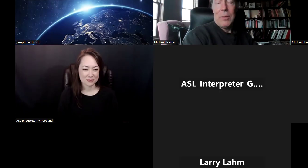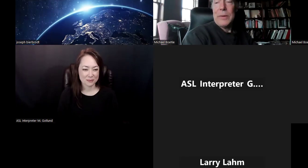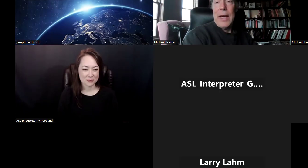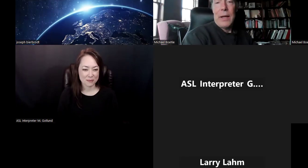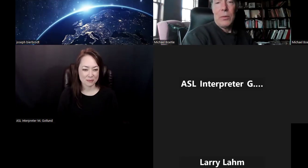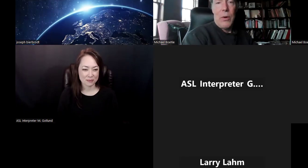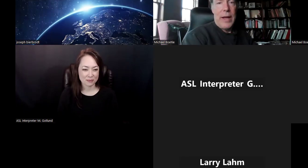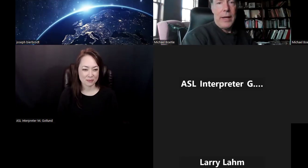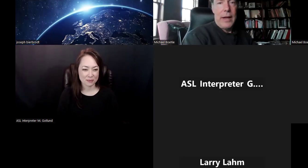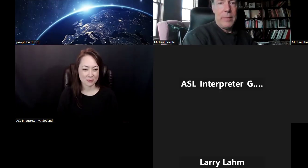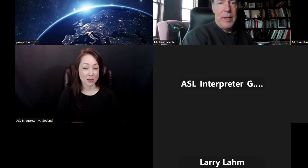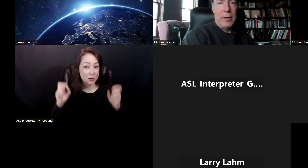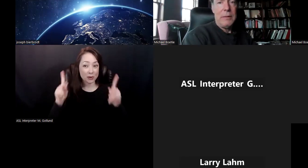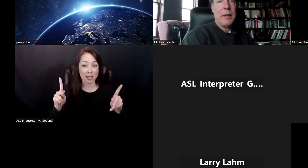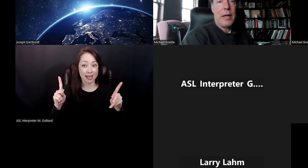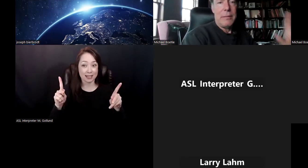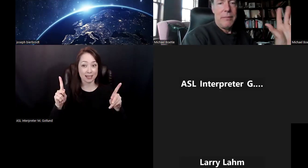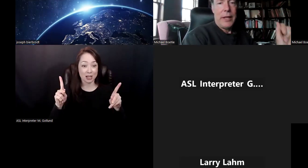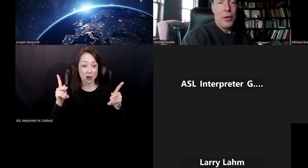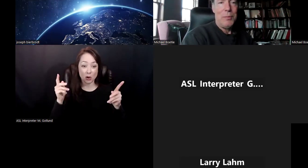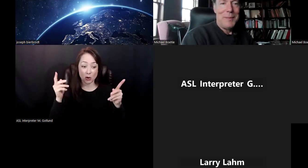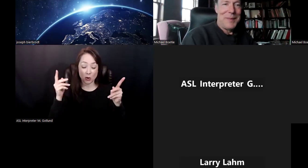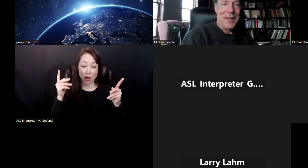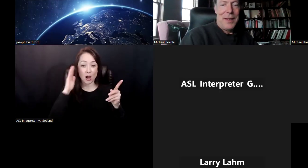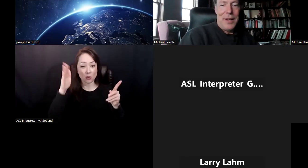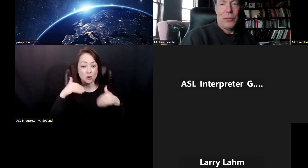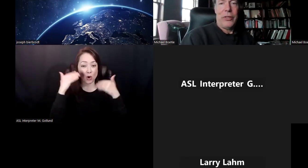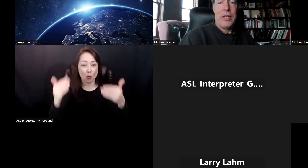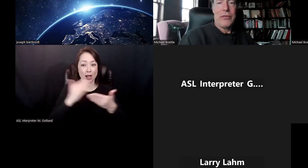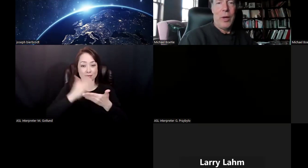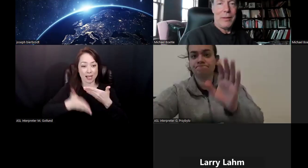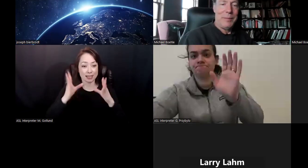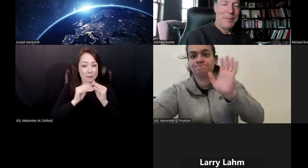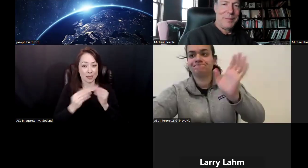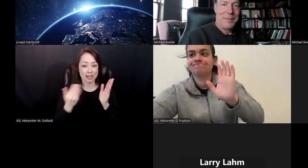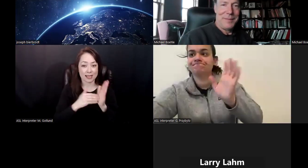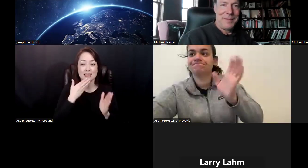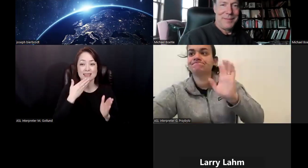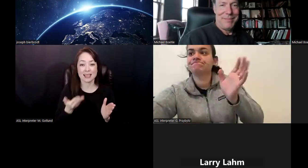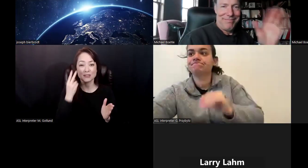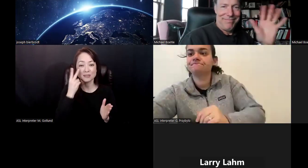All right. Well, with that, I will go ahead and end the meeting. Again, thank you. And we'll see you next week.